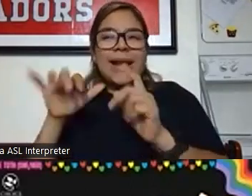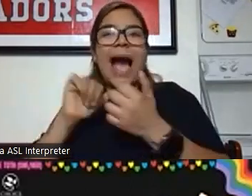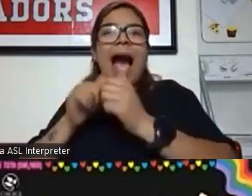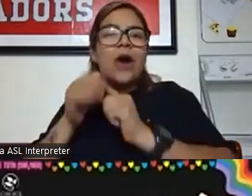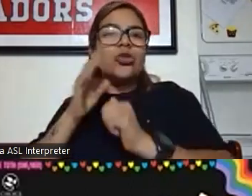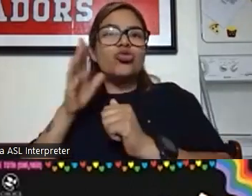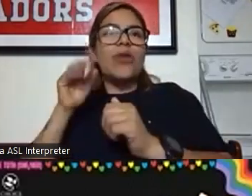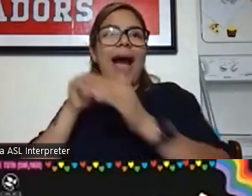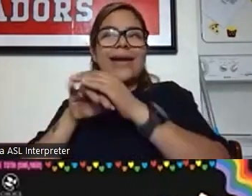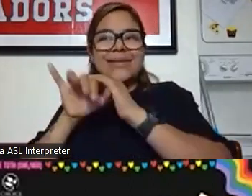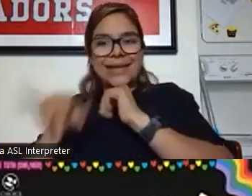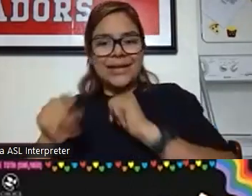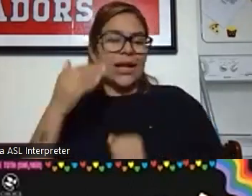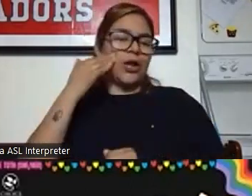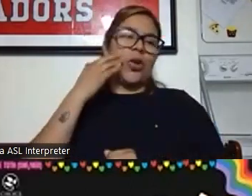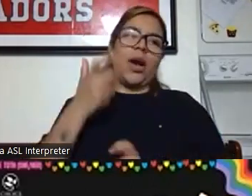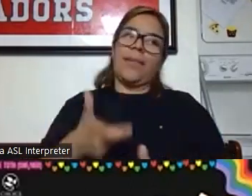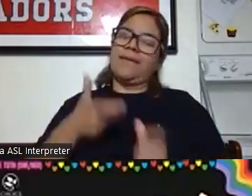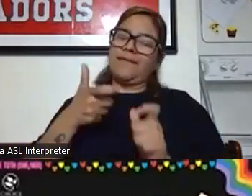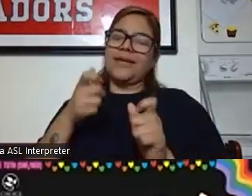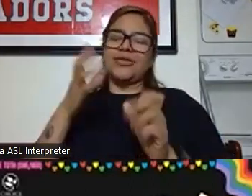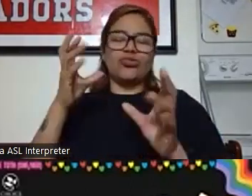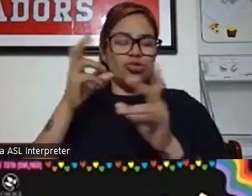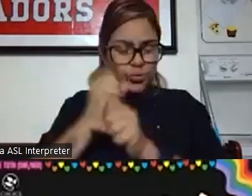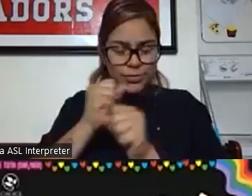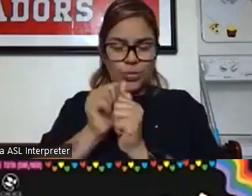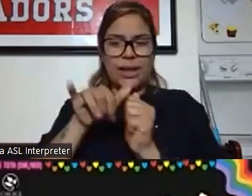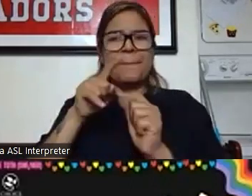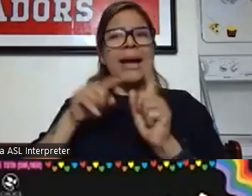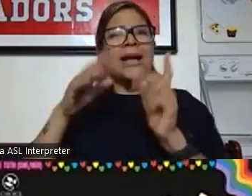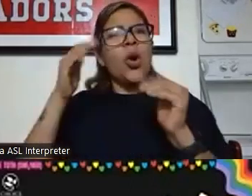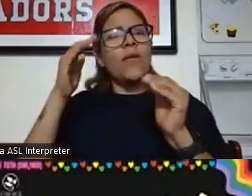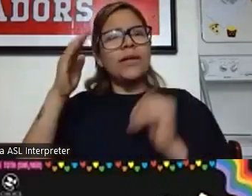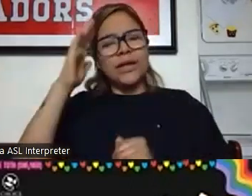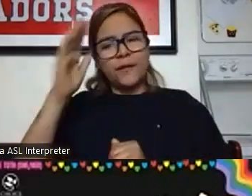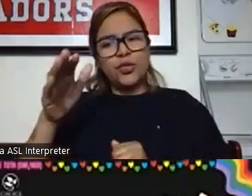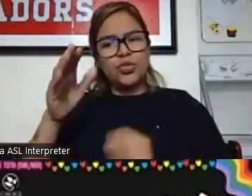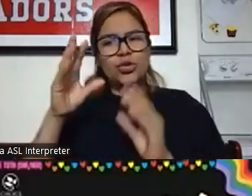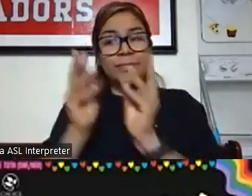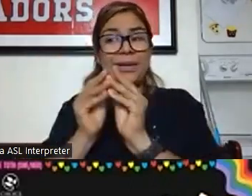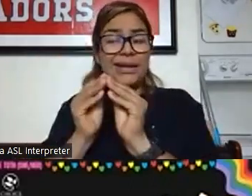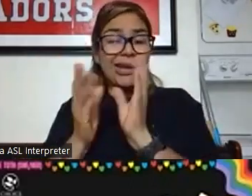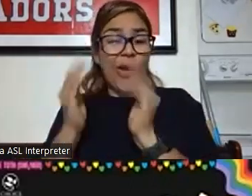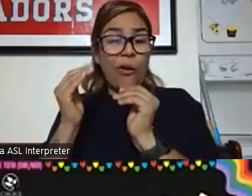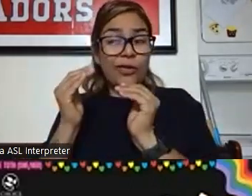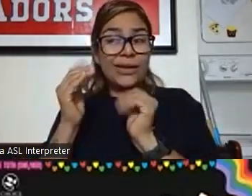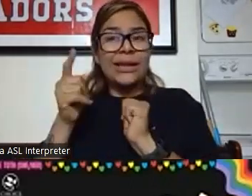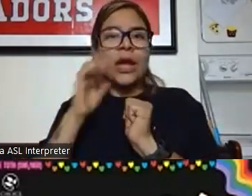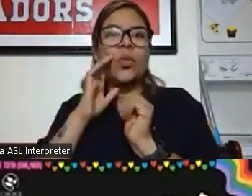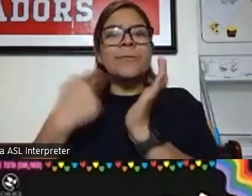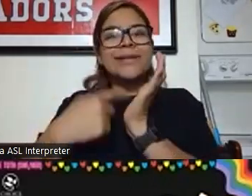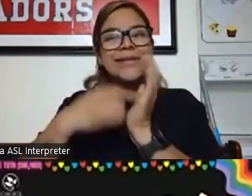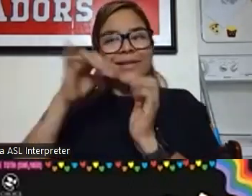I realize I'll wrap it up, is maybe in a future meeting to agendize some of these topics so that we